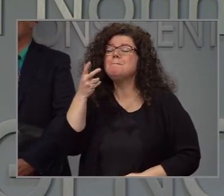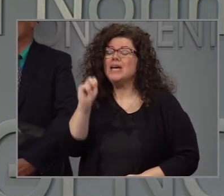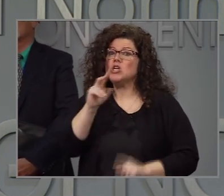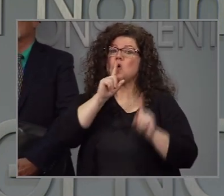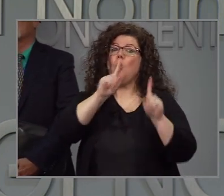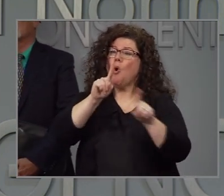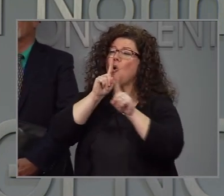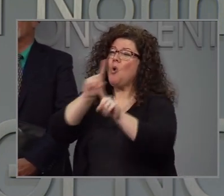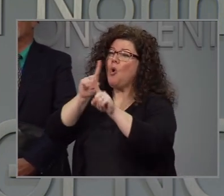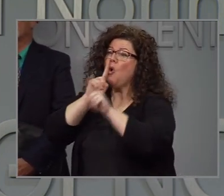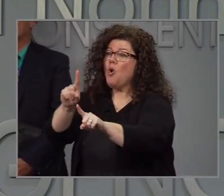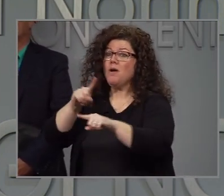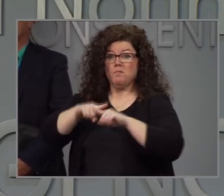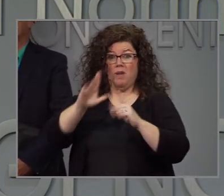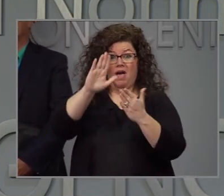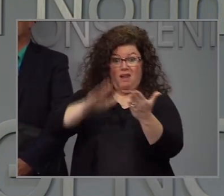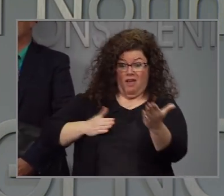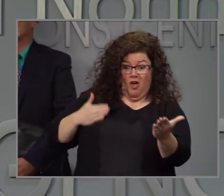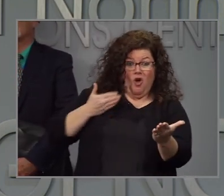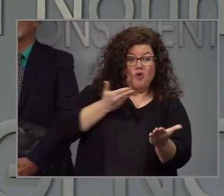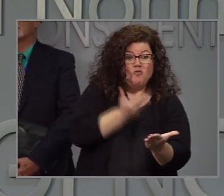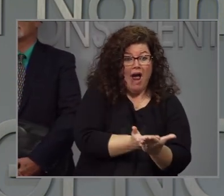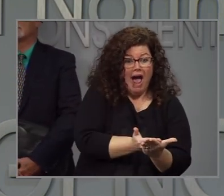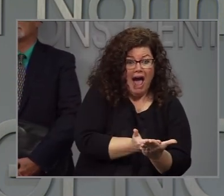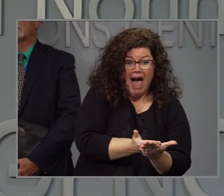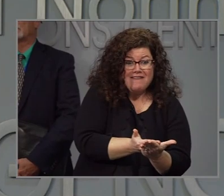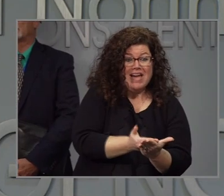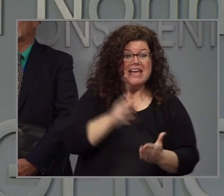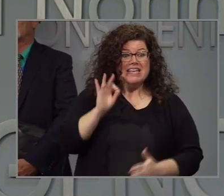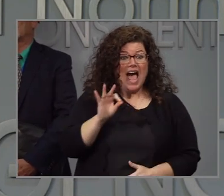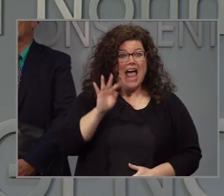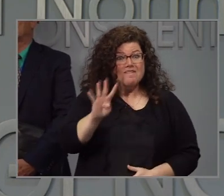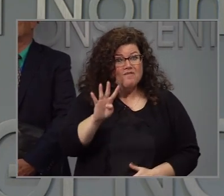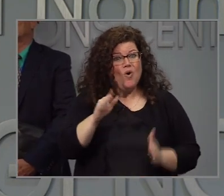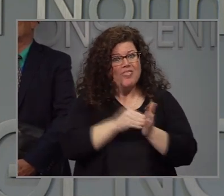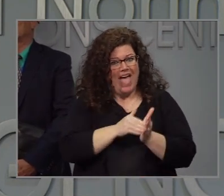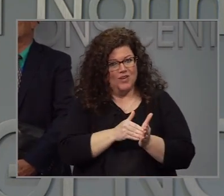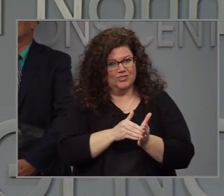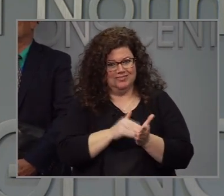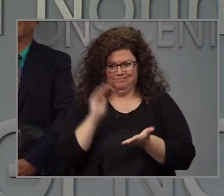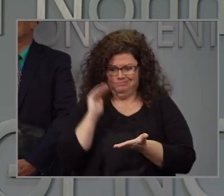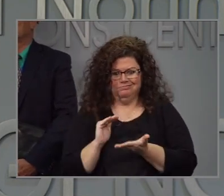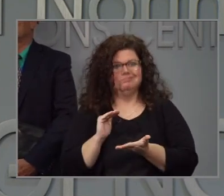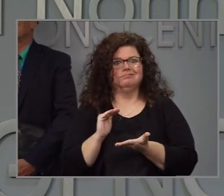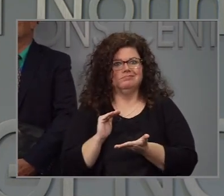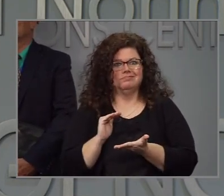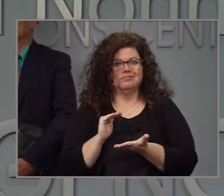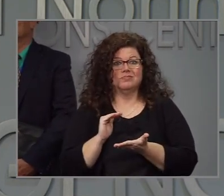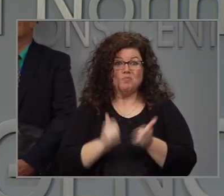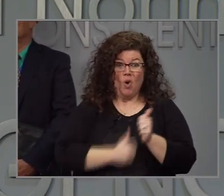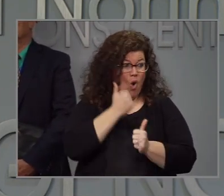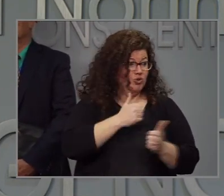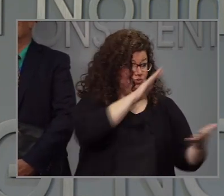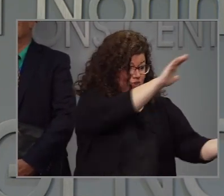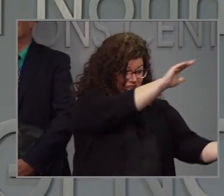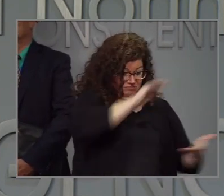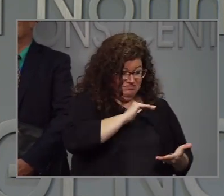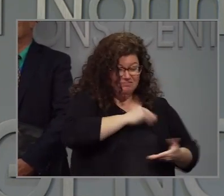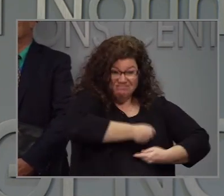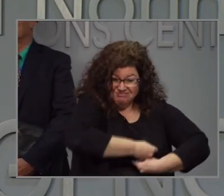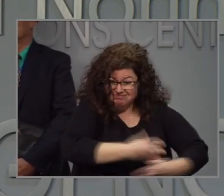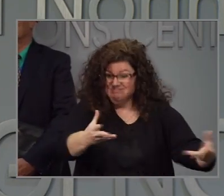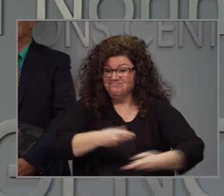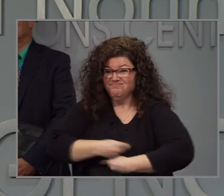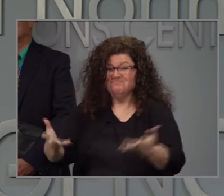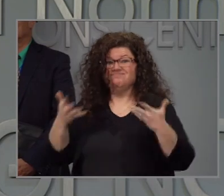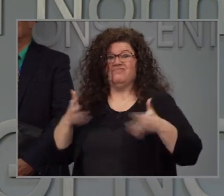about 94,000 from those vendors, most of which have already been distributed. We're also working daily to